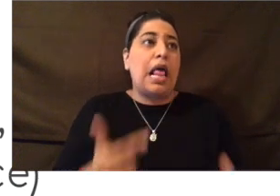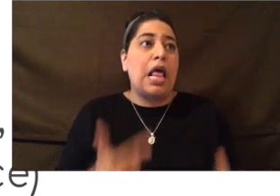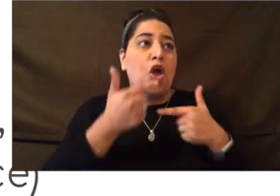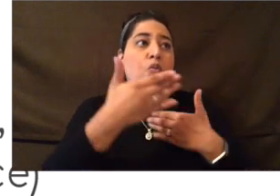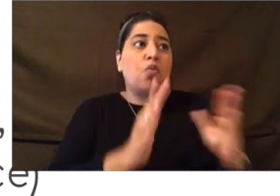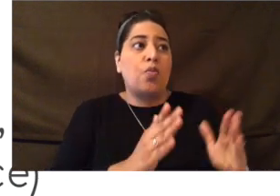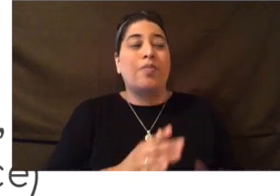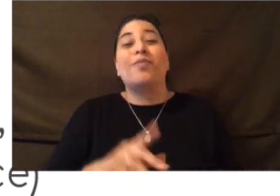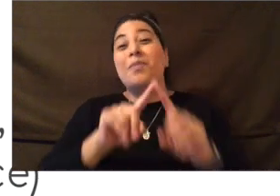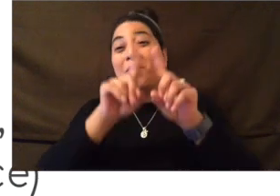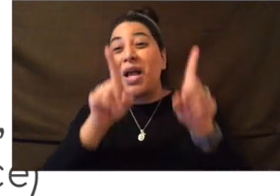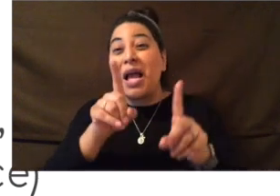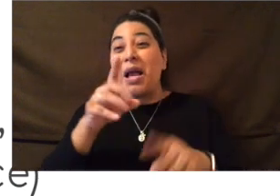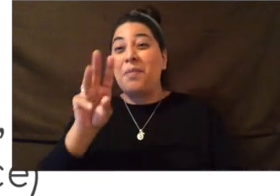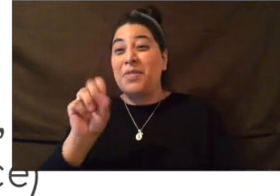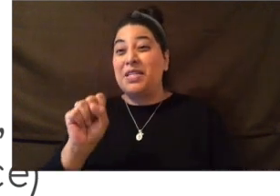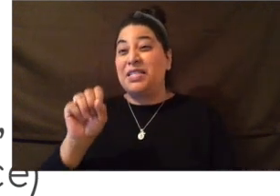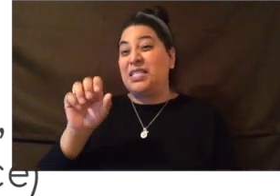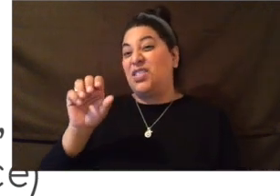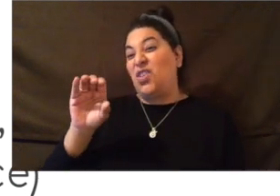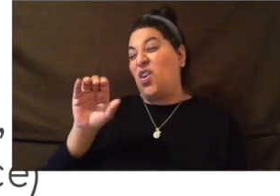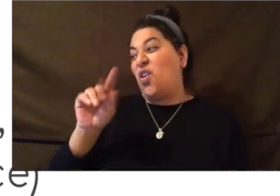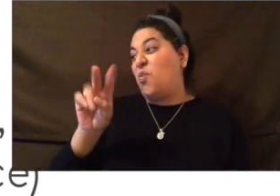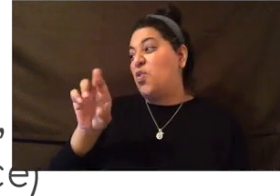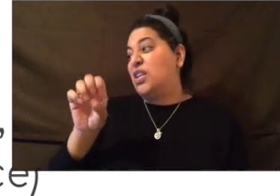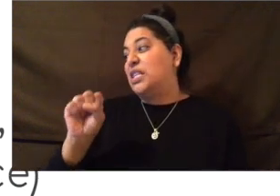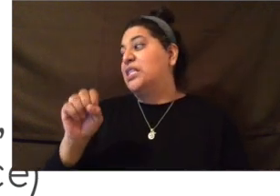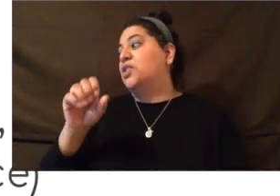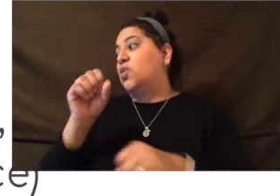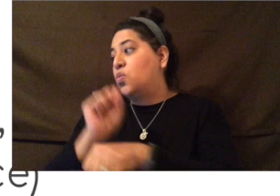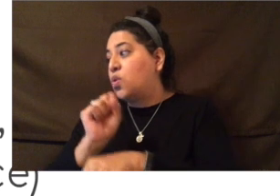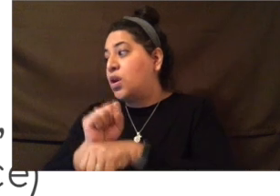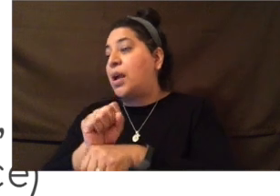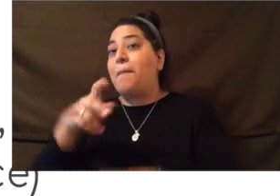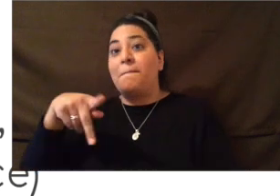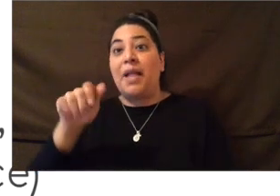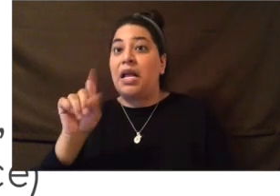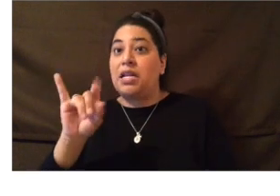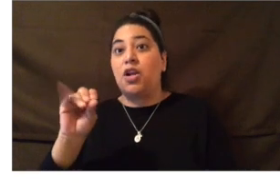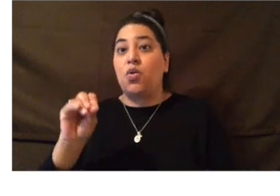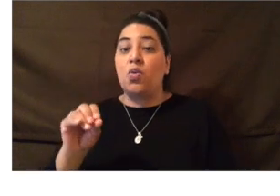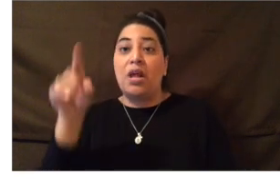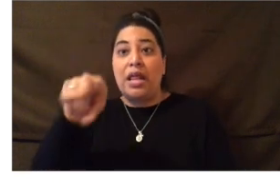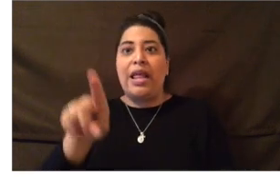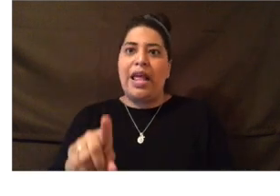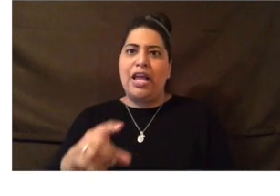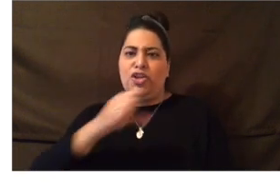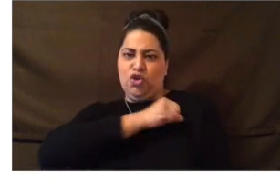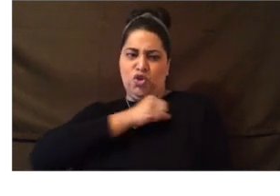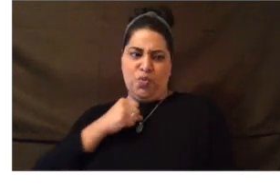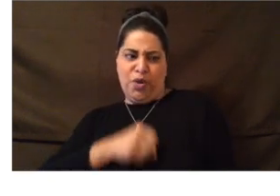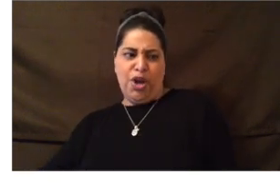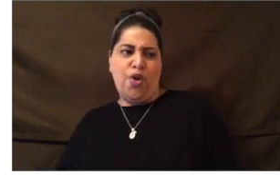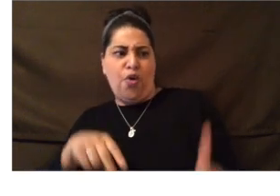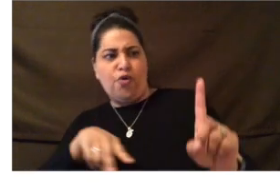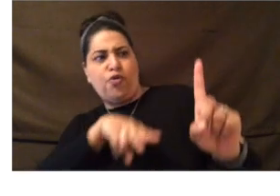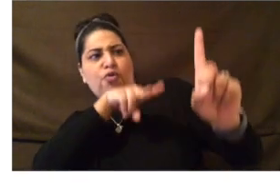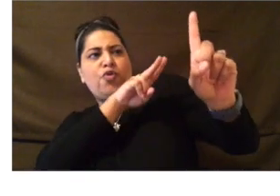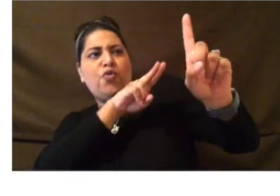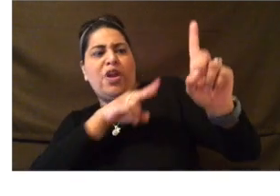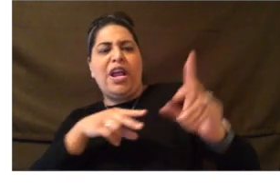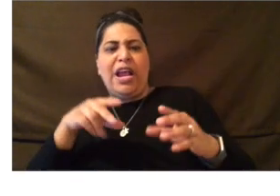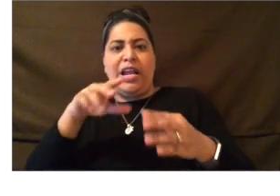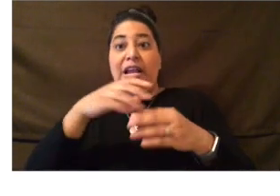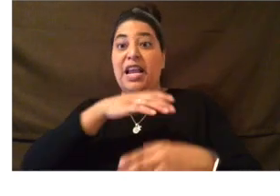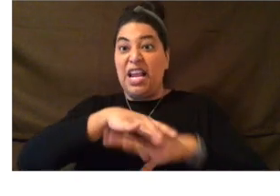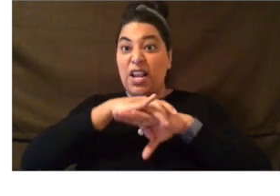room, but Miss Ornelas works on her patio. All right, so coordinating conjunctions. They are the